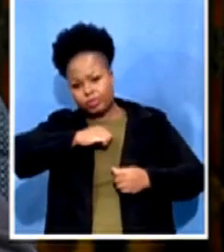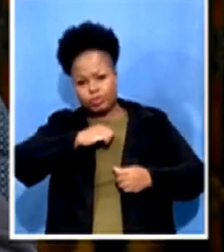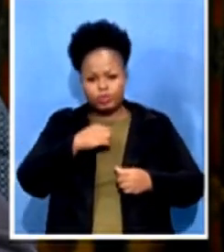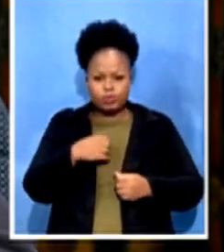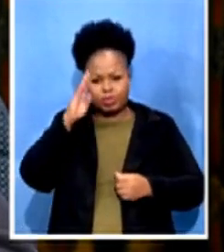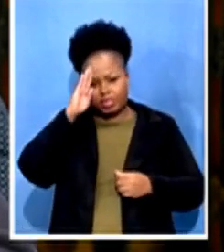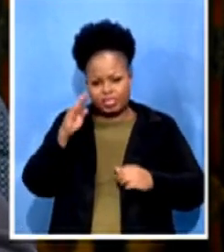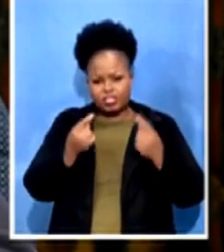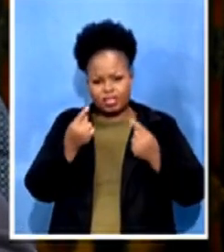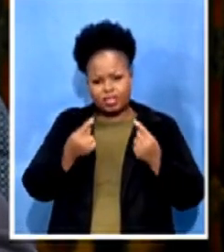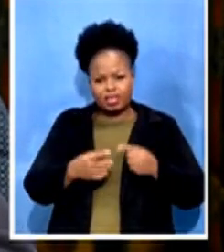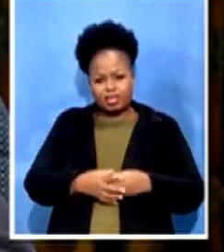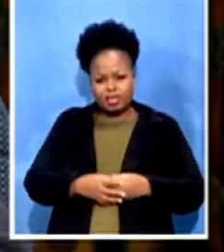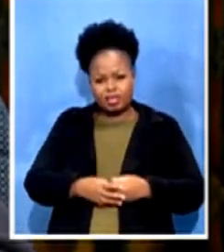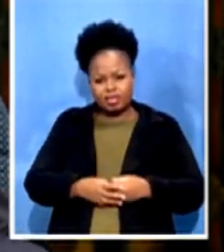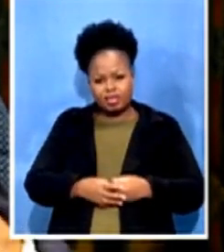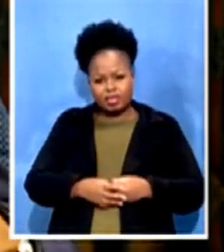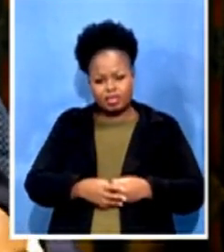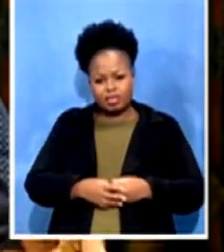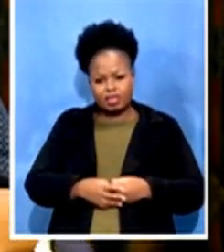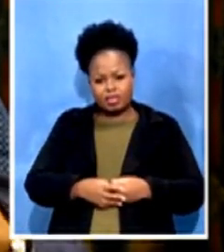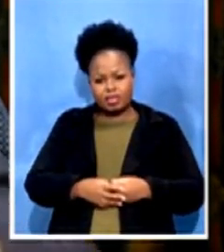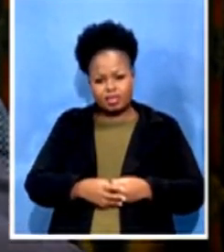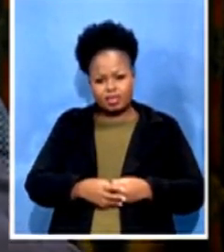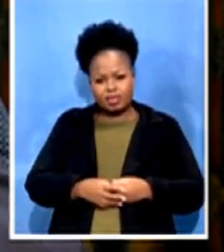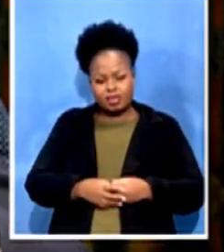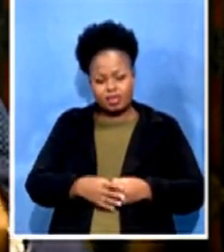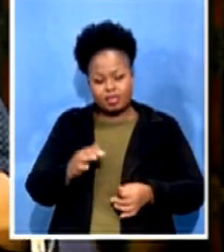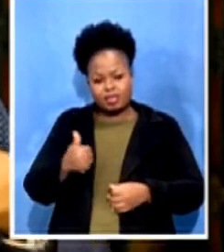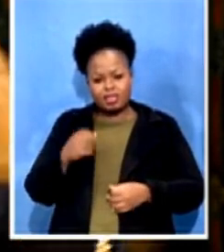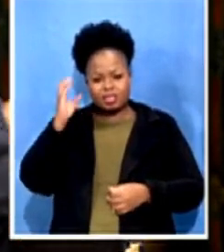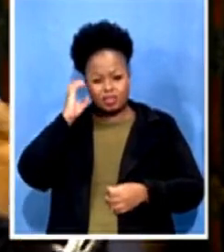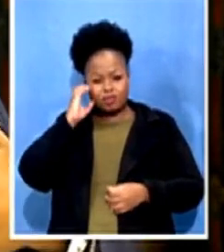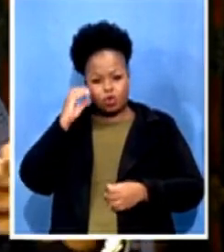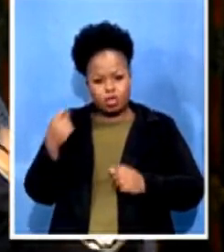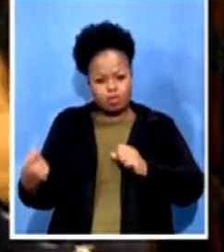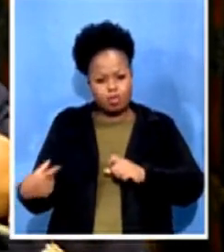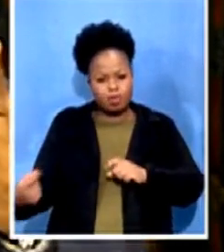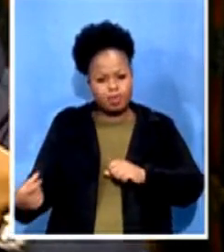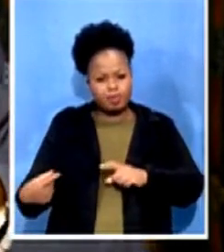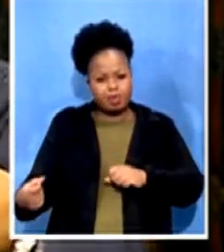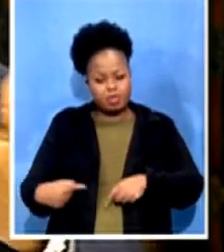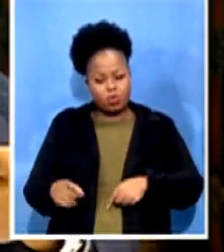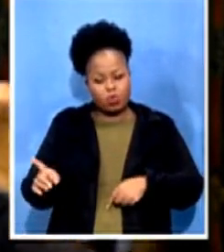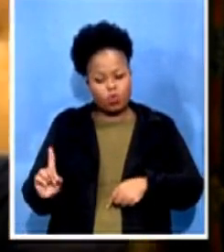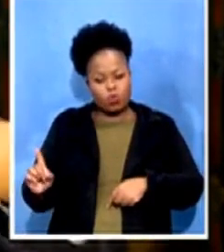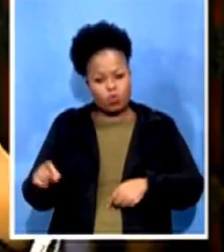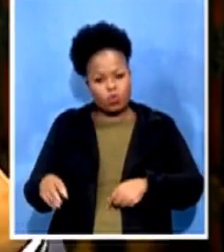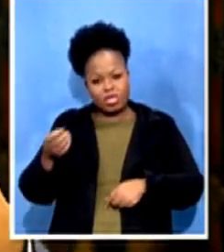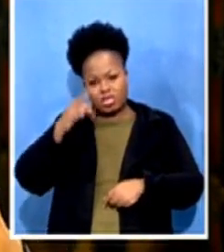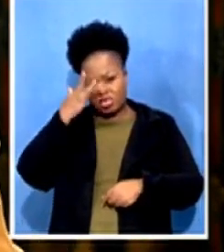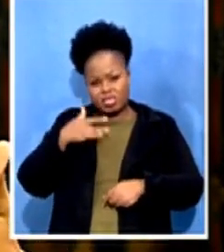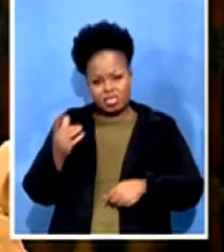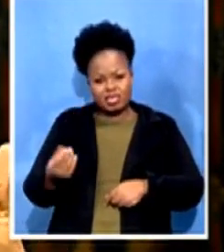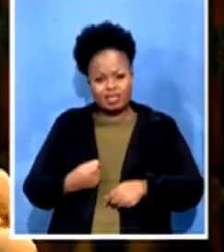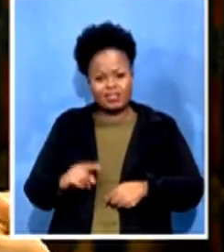with the phones chatting to say you are now exposed. So a few days later, it gives you